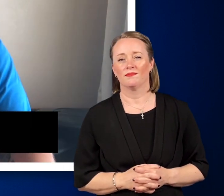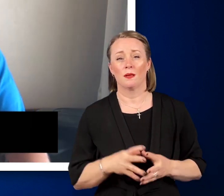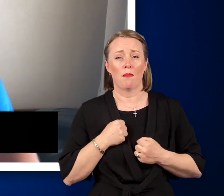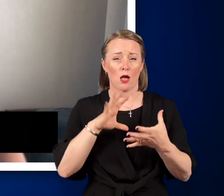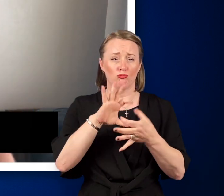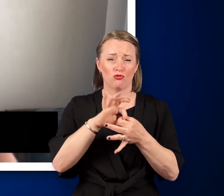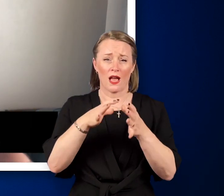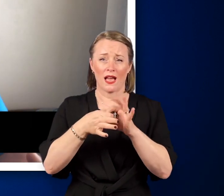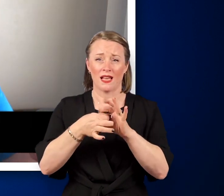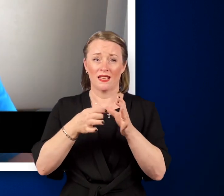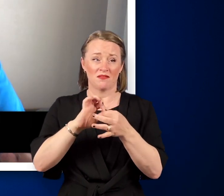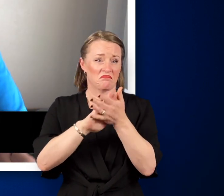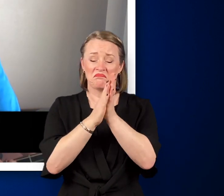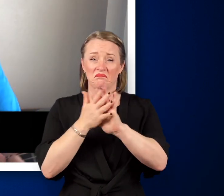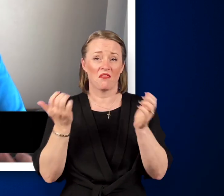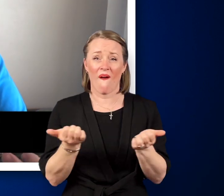My chains are